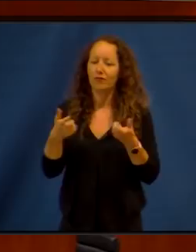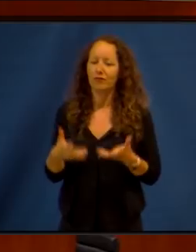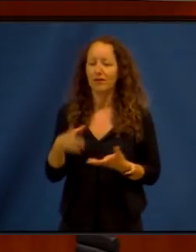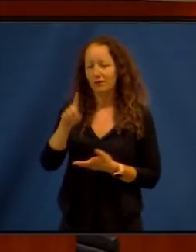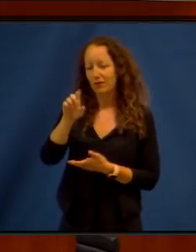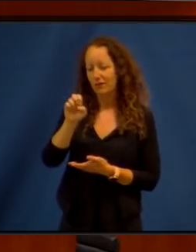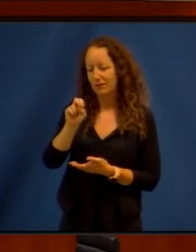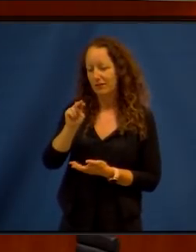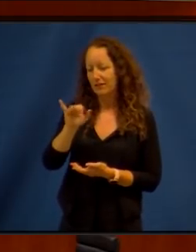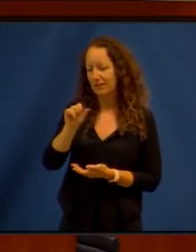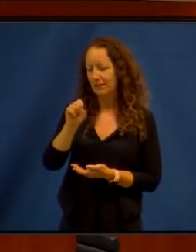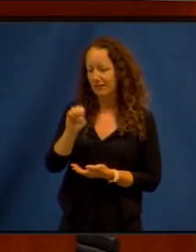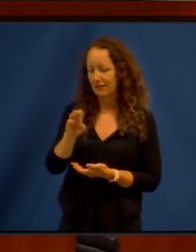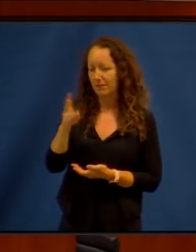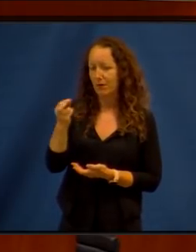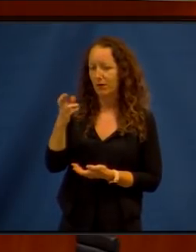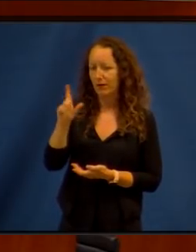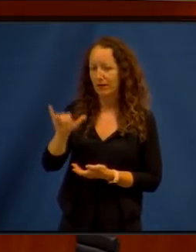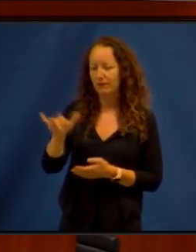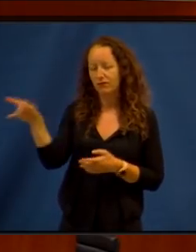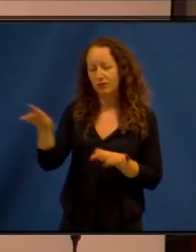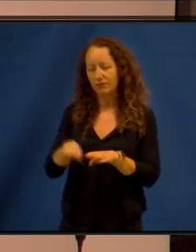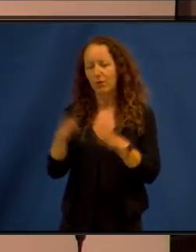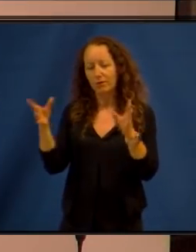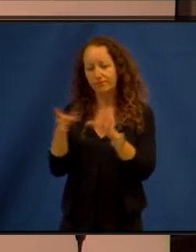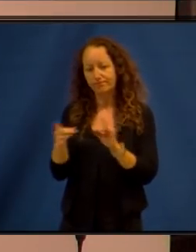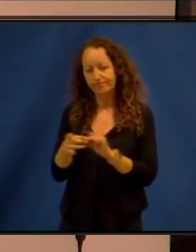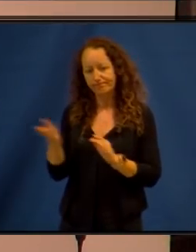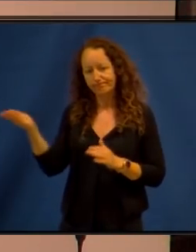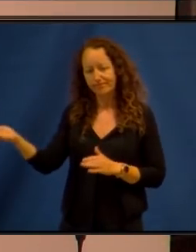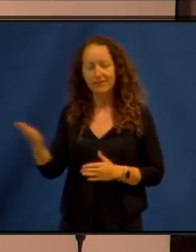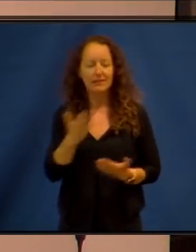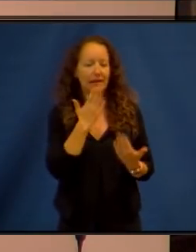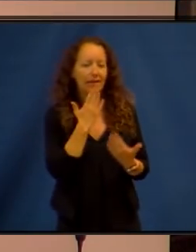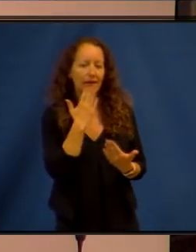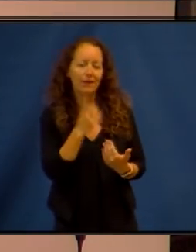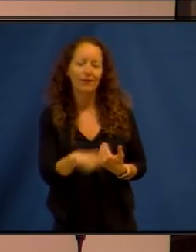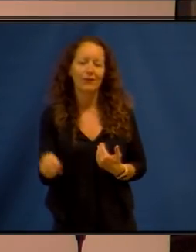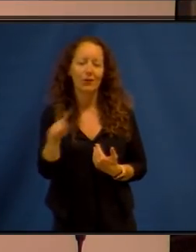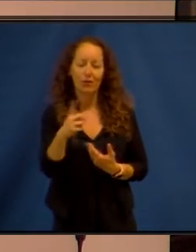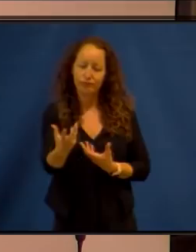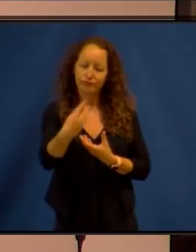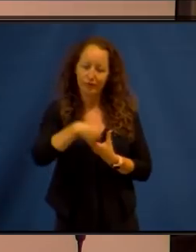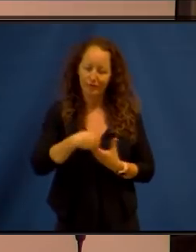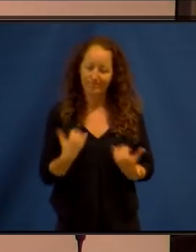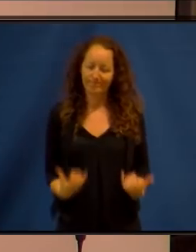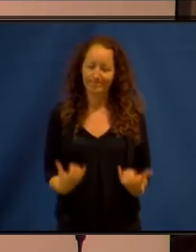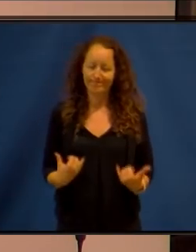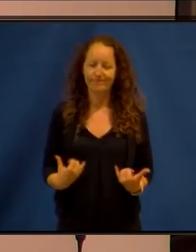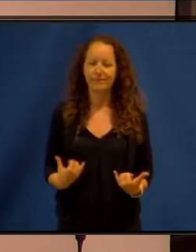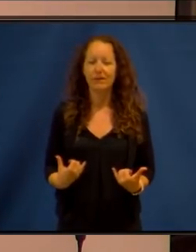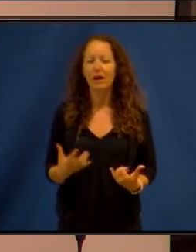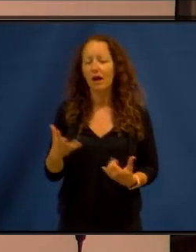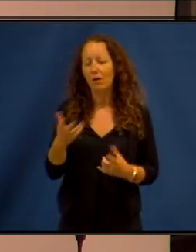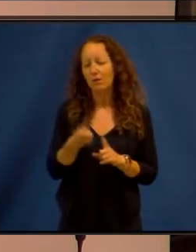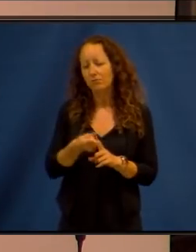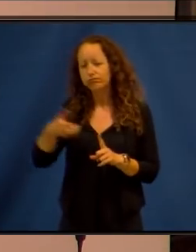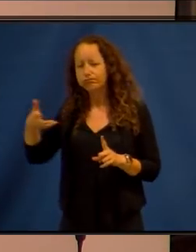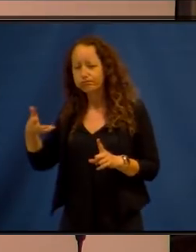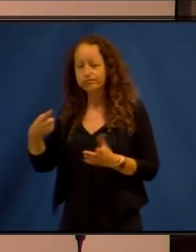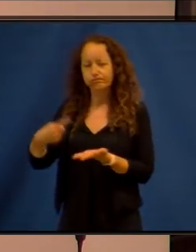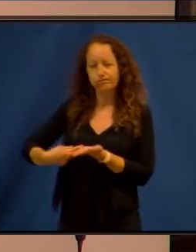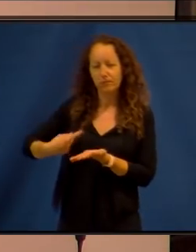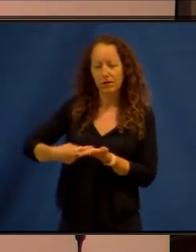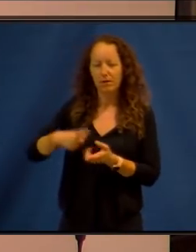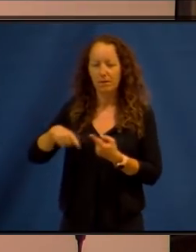for her opening statement. Great, thank you, Roger. Thanks everyone for participating in this today. I wanted to elaborate a little bit on the testing